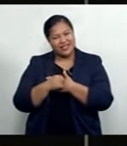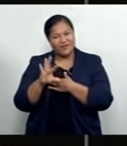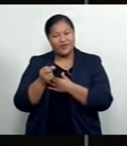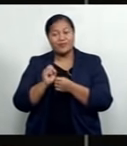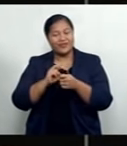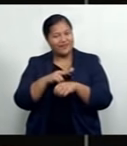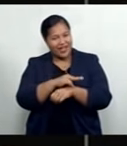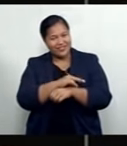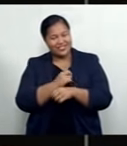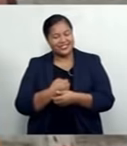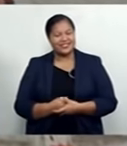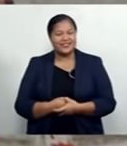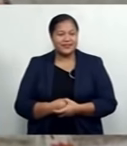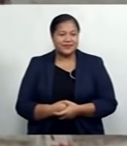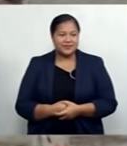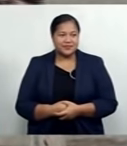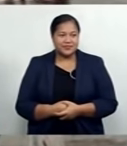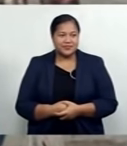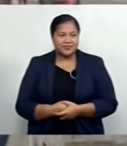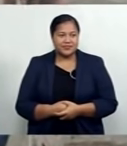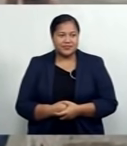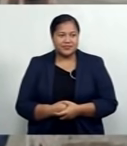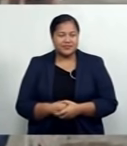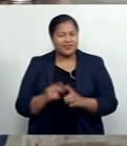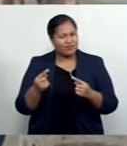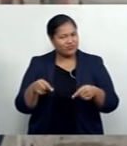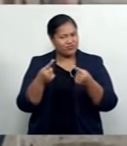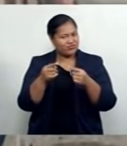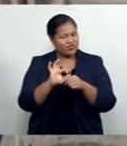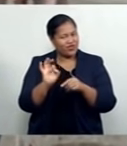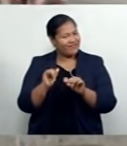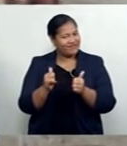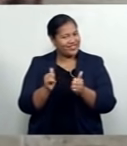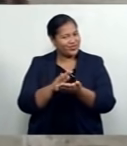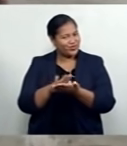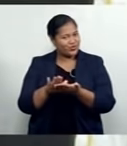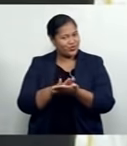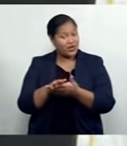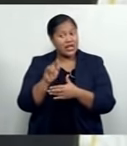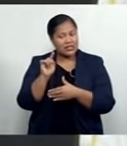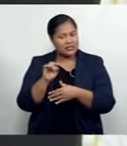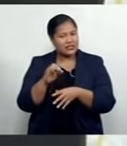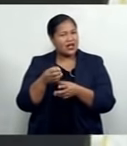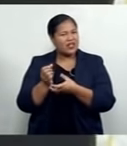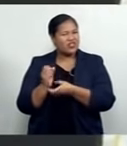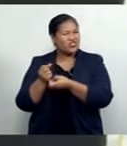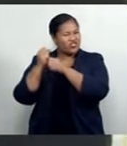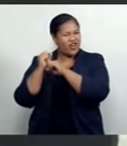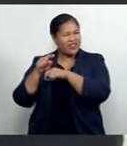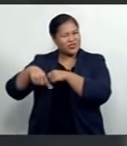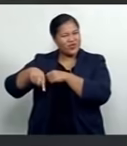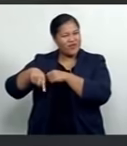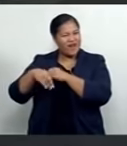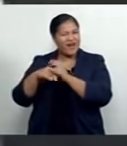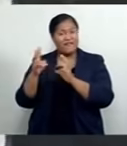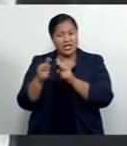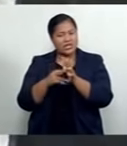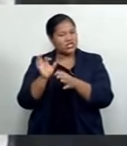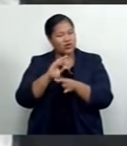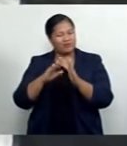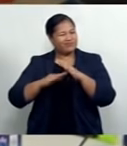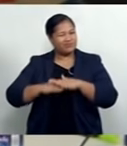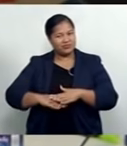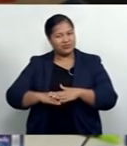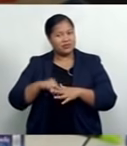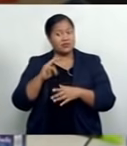Josiah Nanunga reports. The battle is not over yet, and these Lesuva villages are not letting their guard down